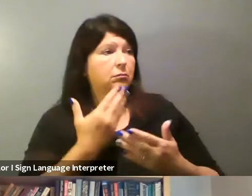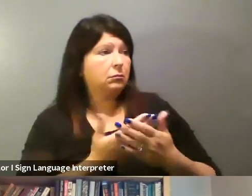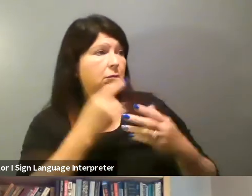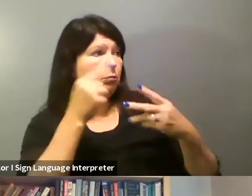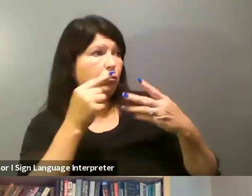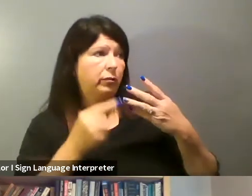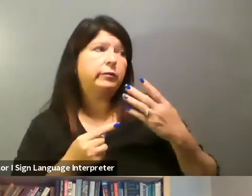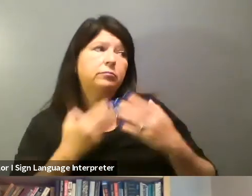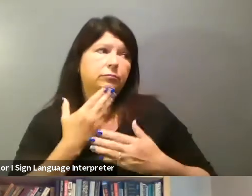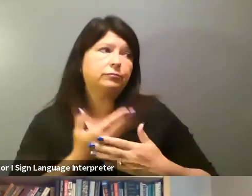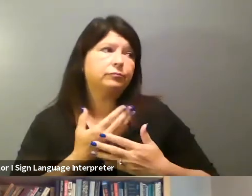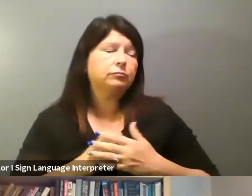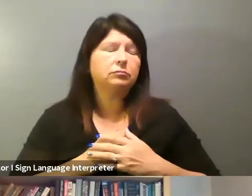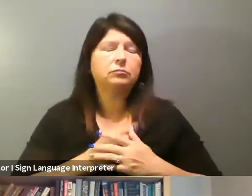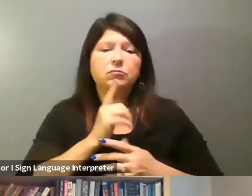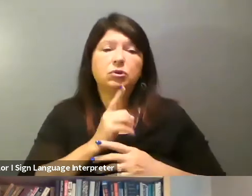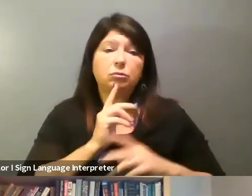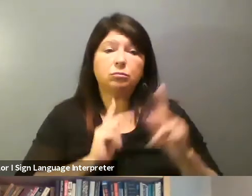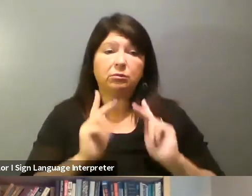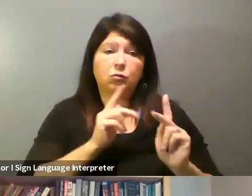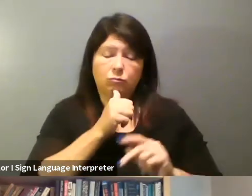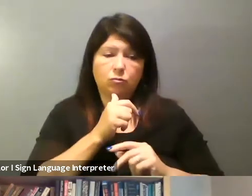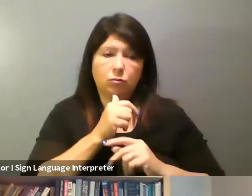I'm sure people watching this, hopefully they will